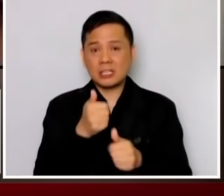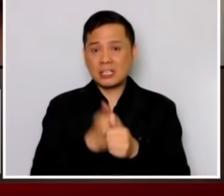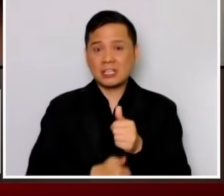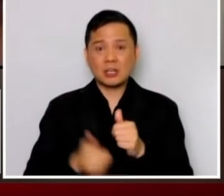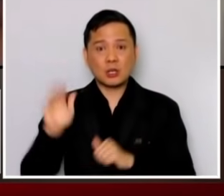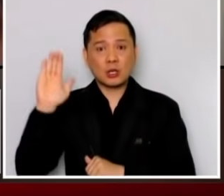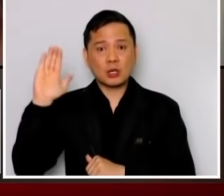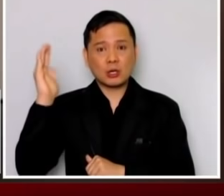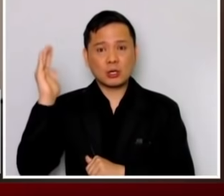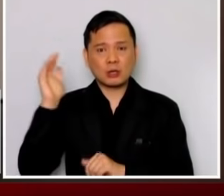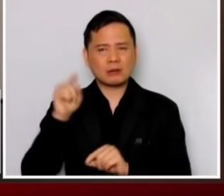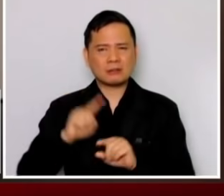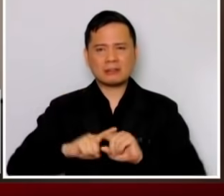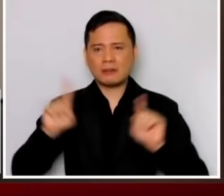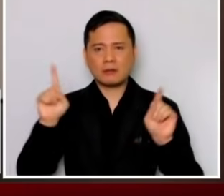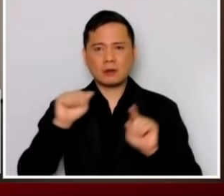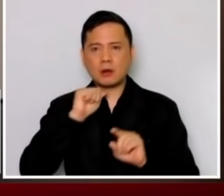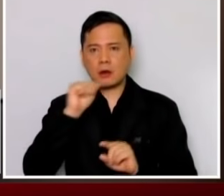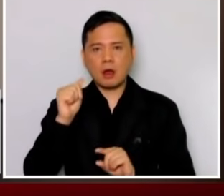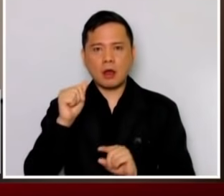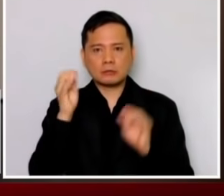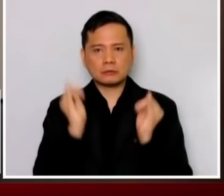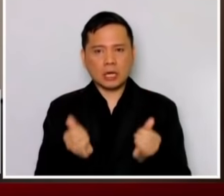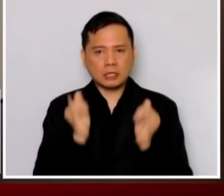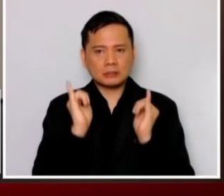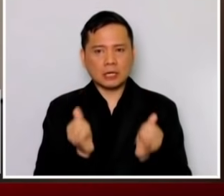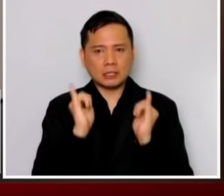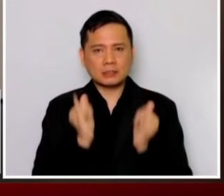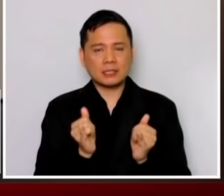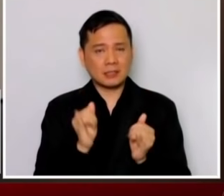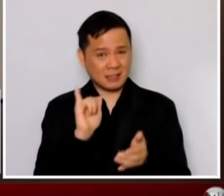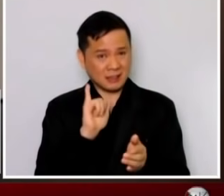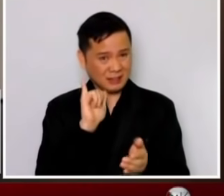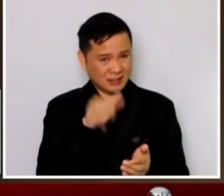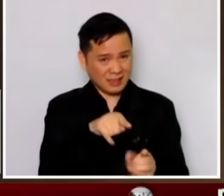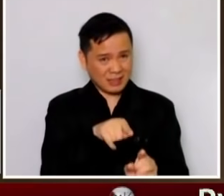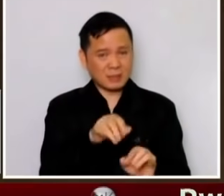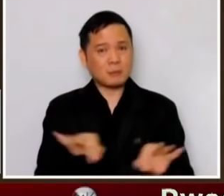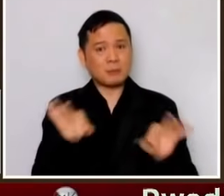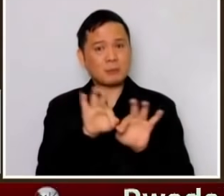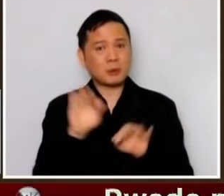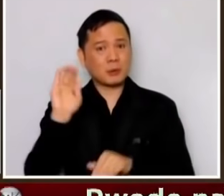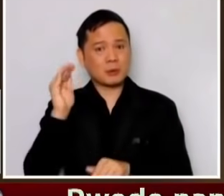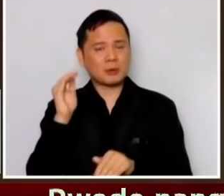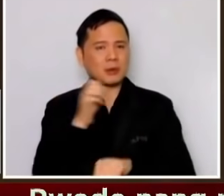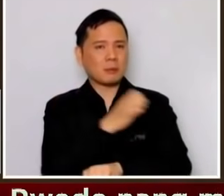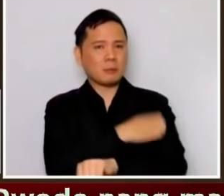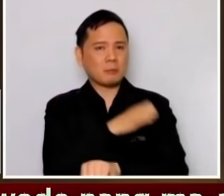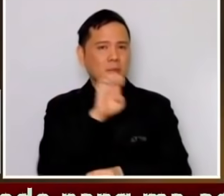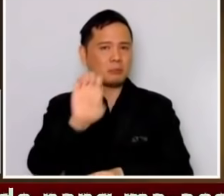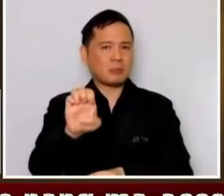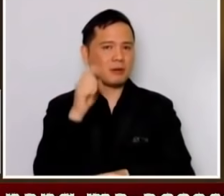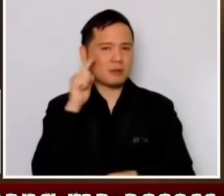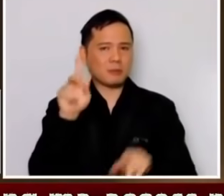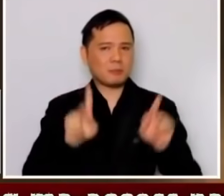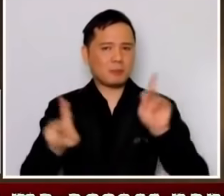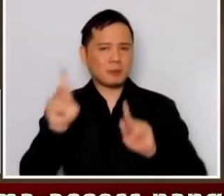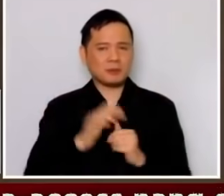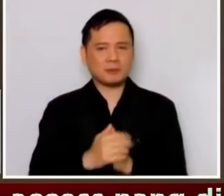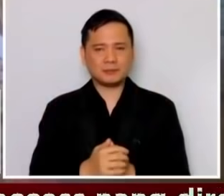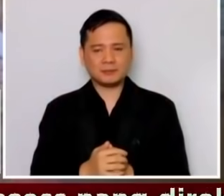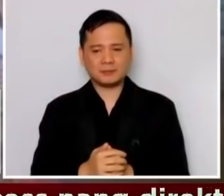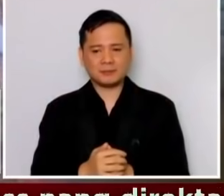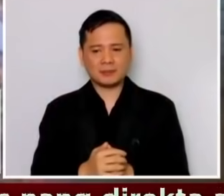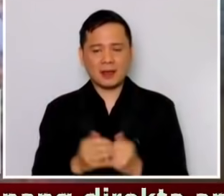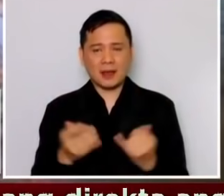not a pattern. That's what Miss Universe is about, empowering people. 80 beauties ang maglalaban para sa